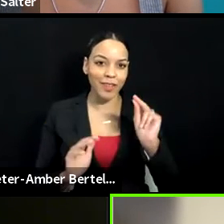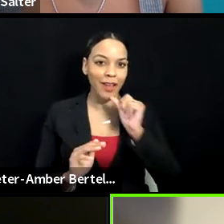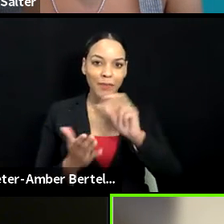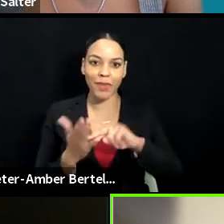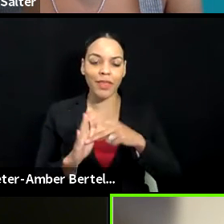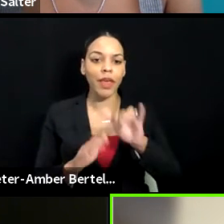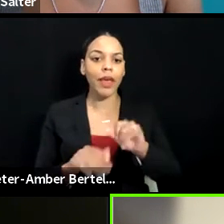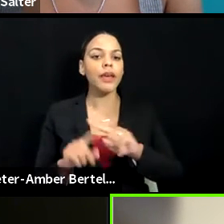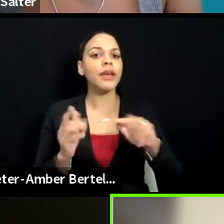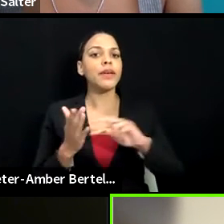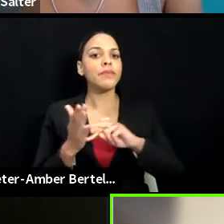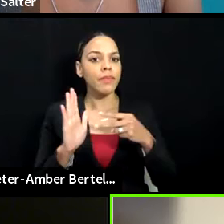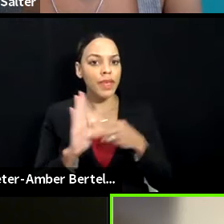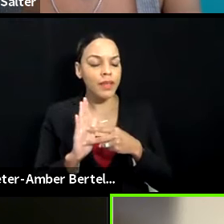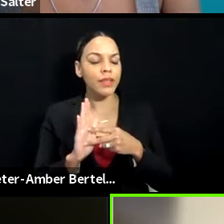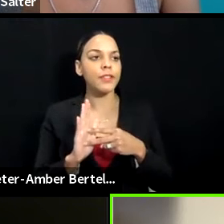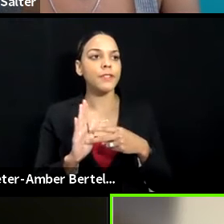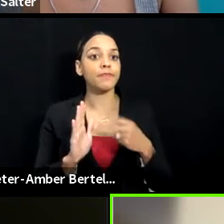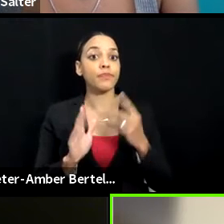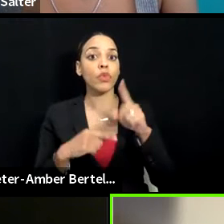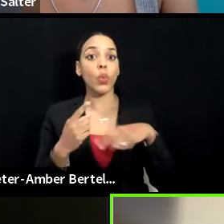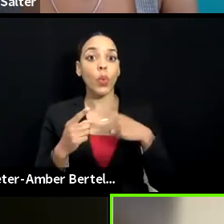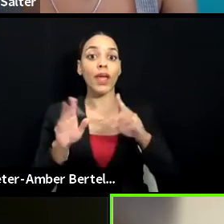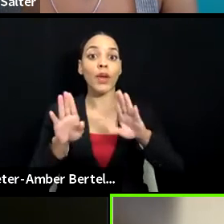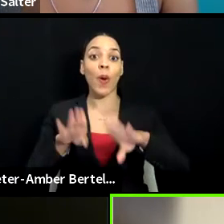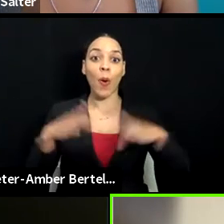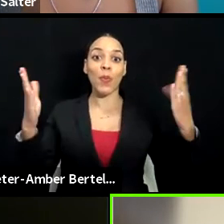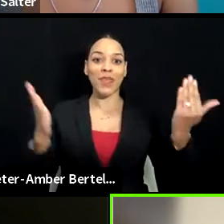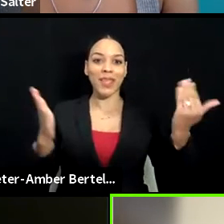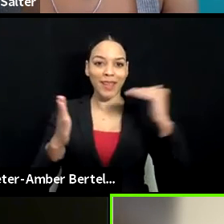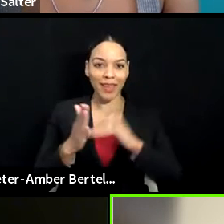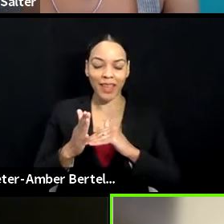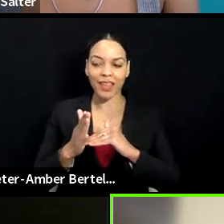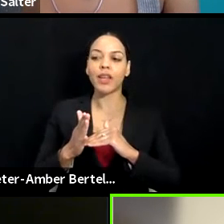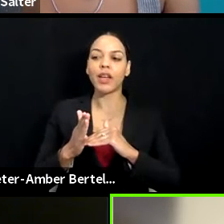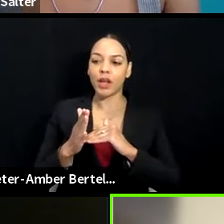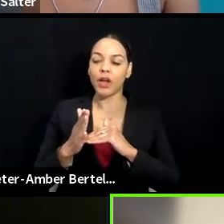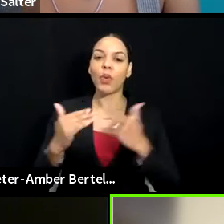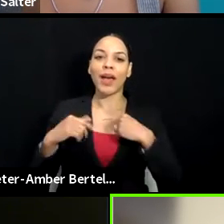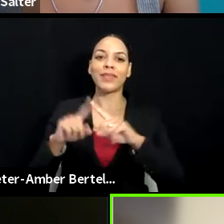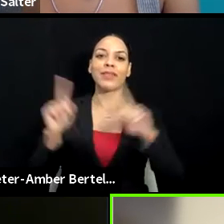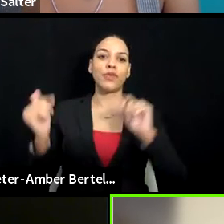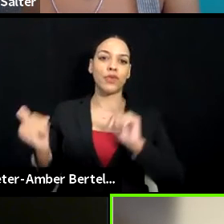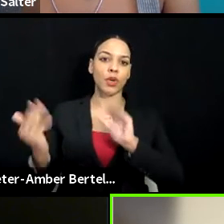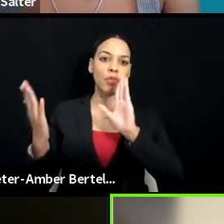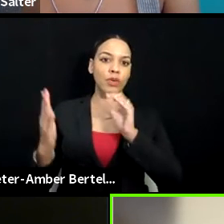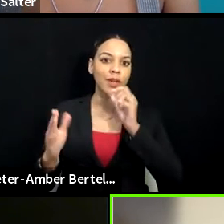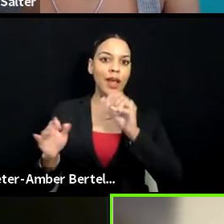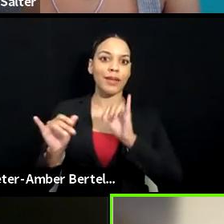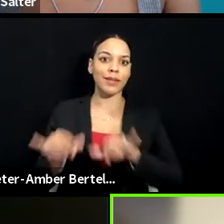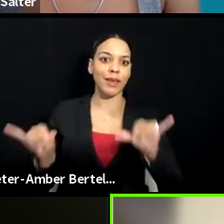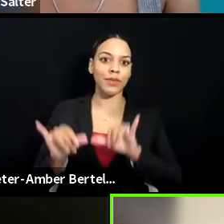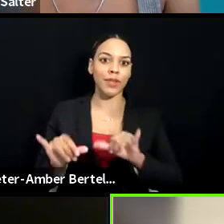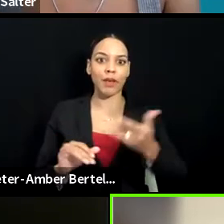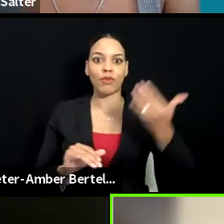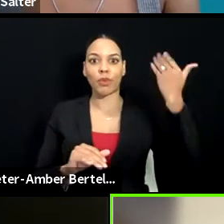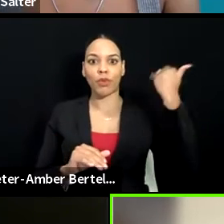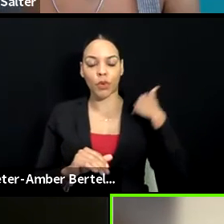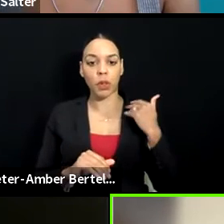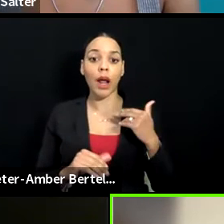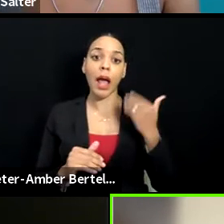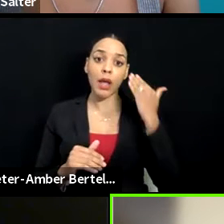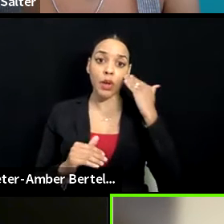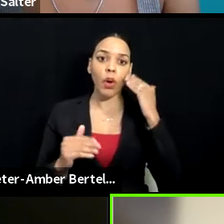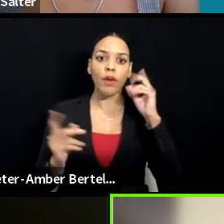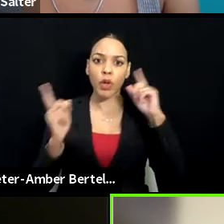that when we really do reopen, we don't just go back to doing it the old way. And I know there've been some conversations about, you